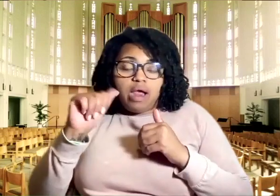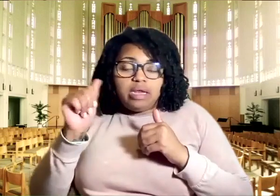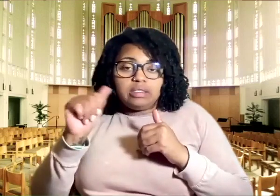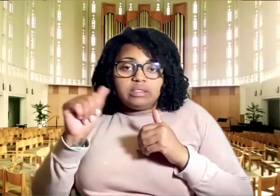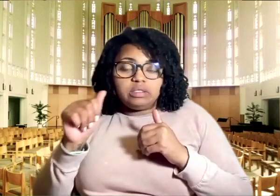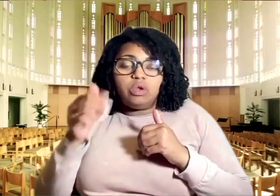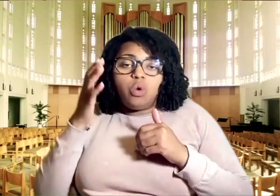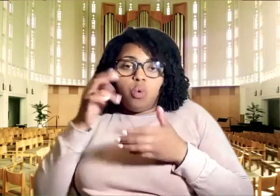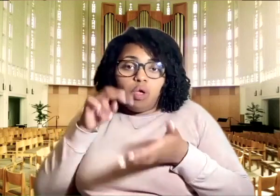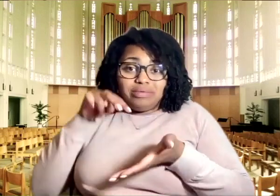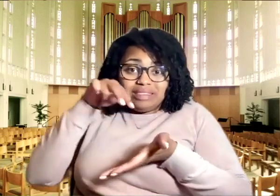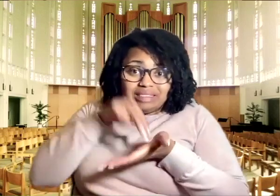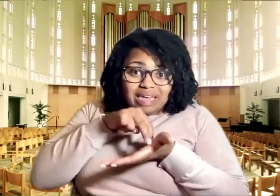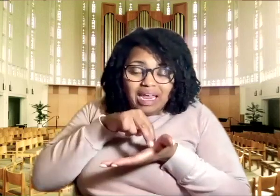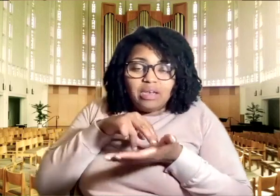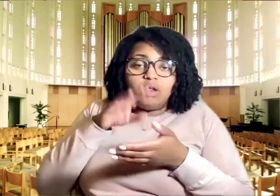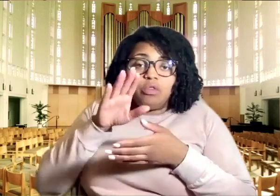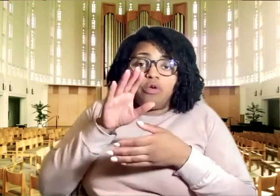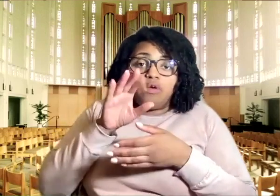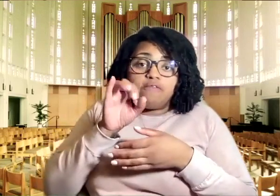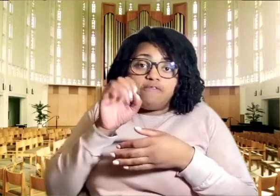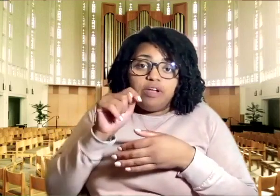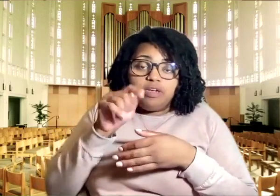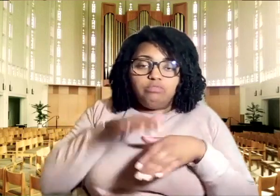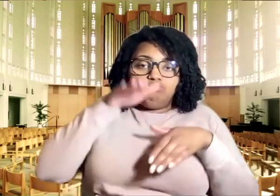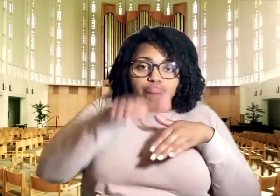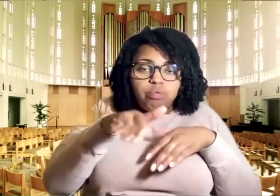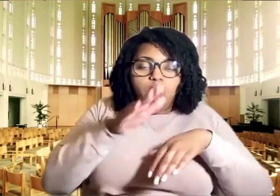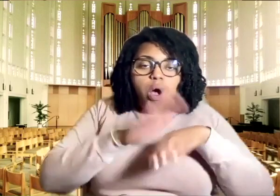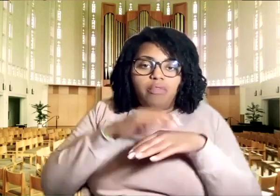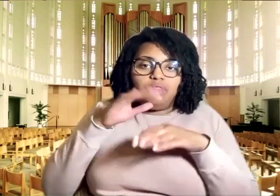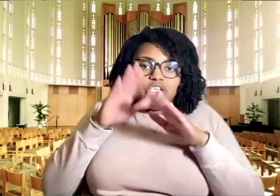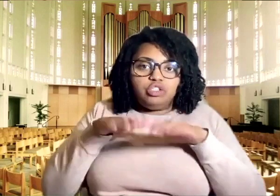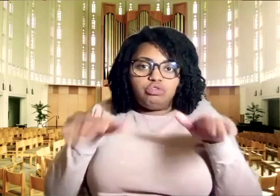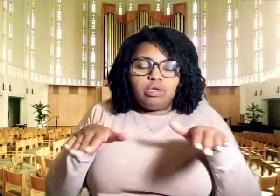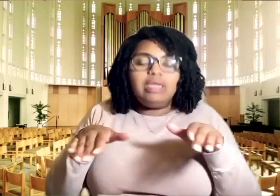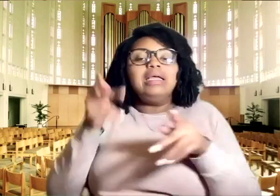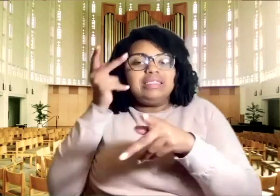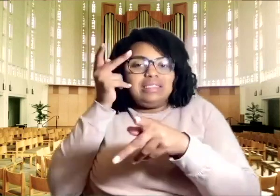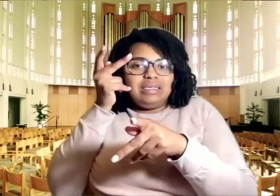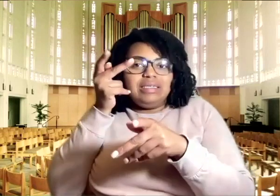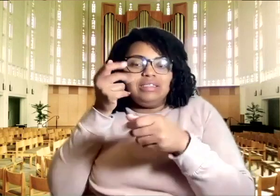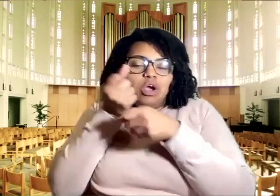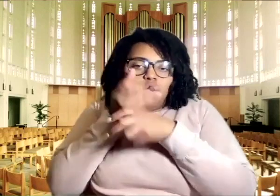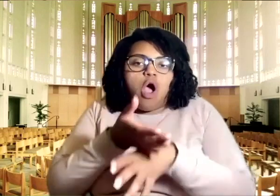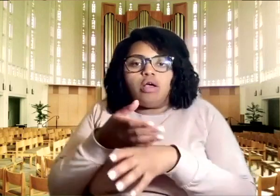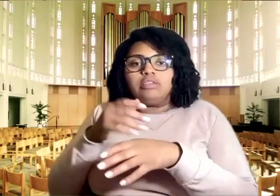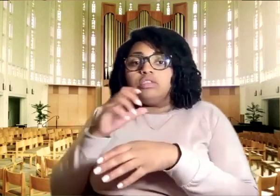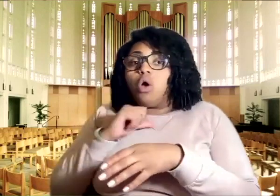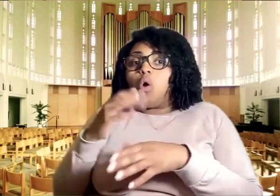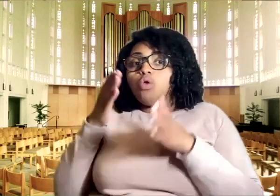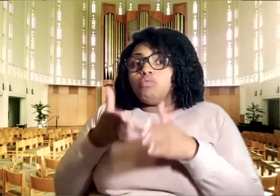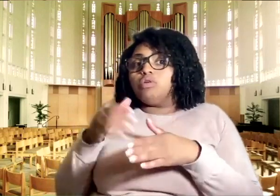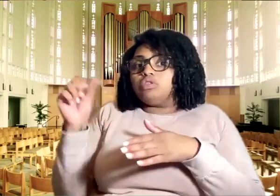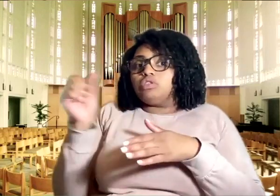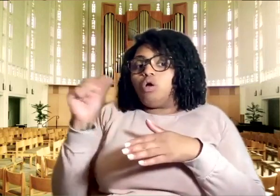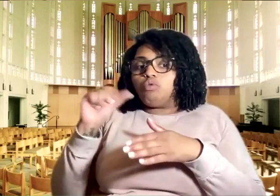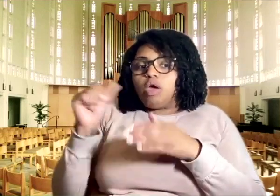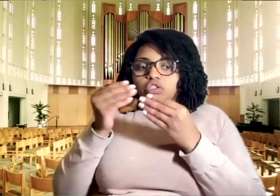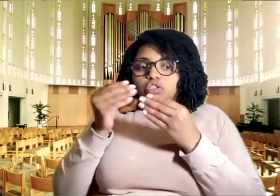next to keep the body of institutions and systems alive, just to keep them warm